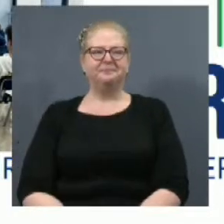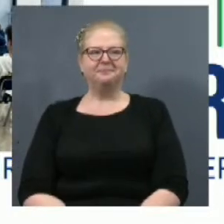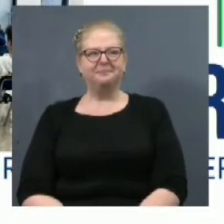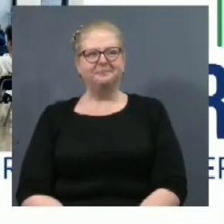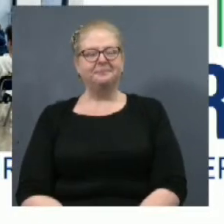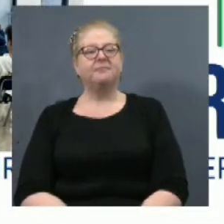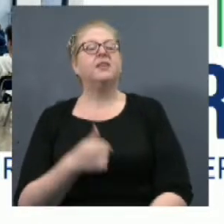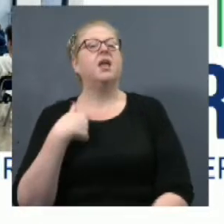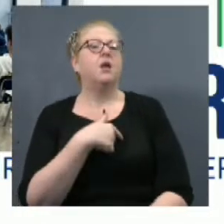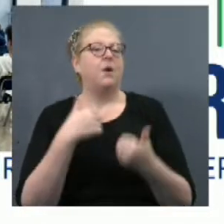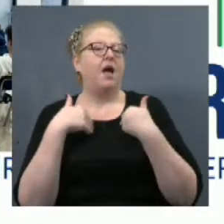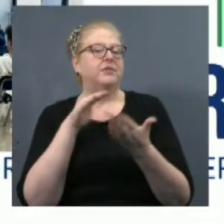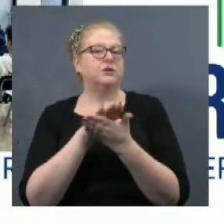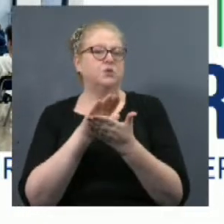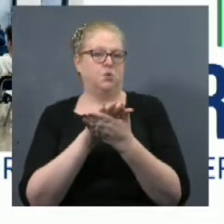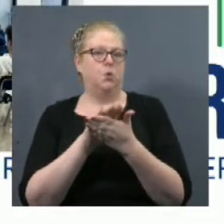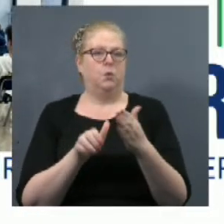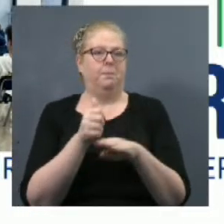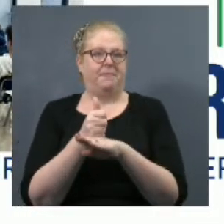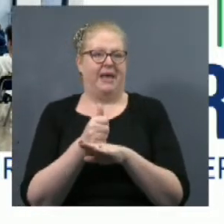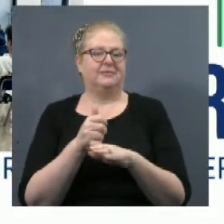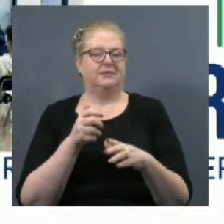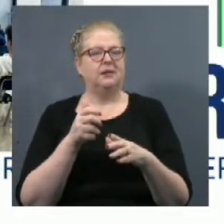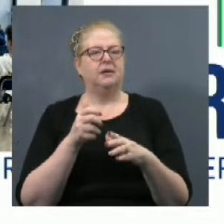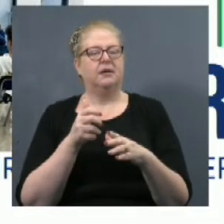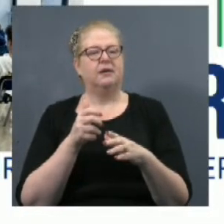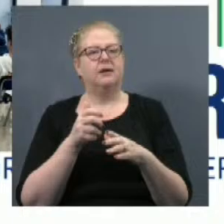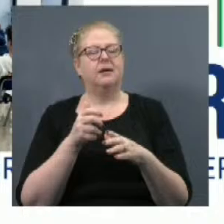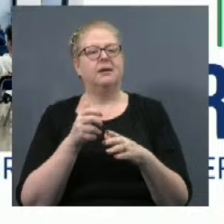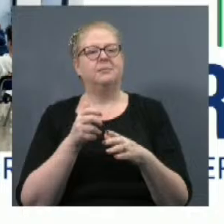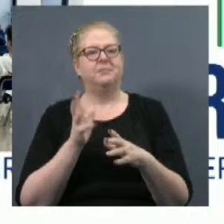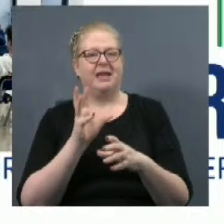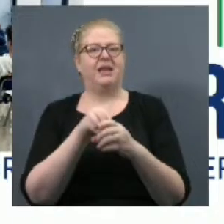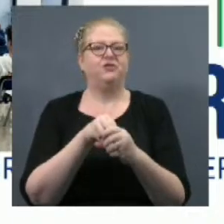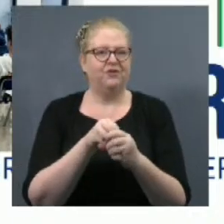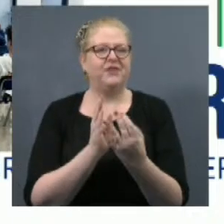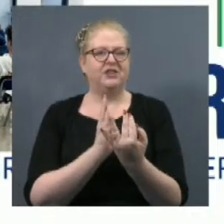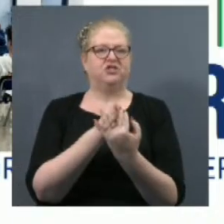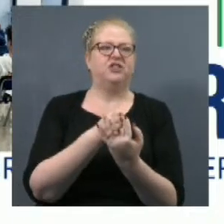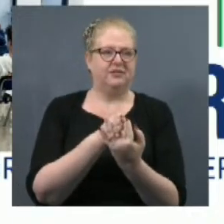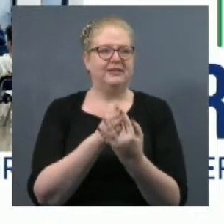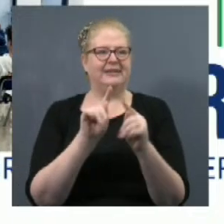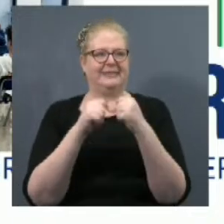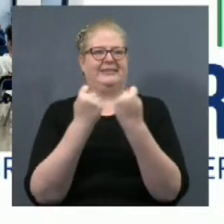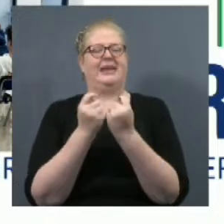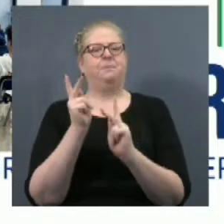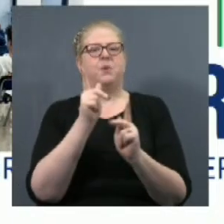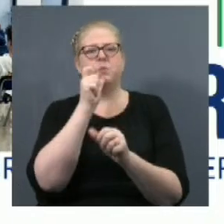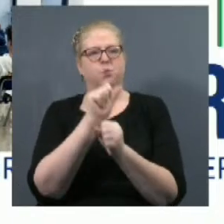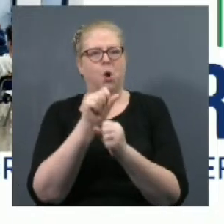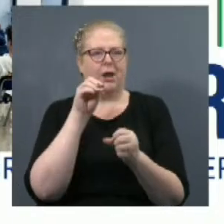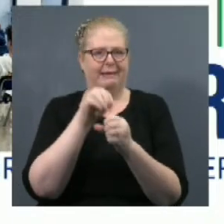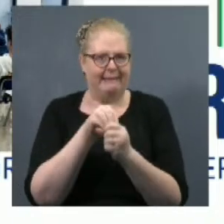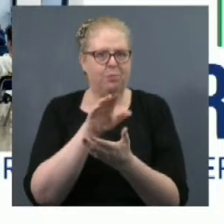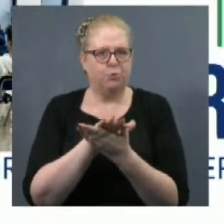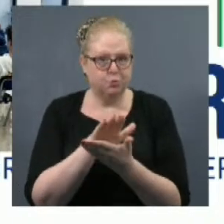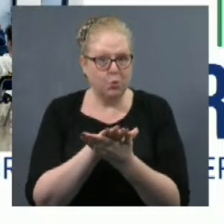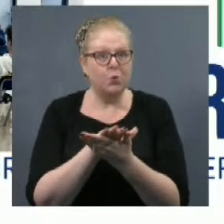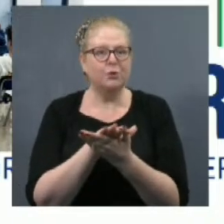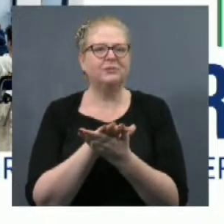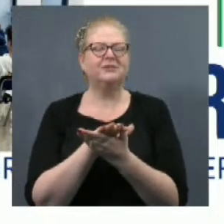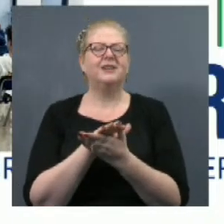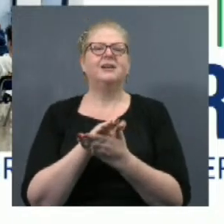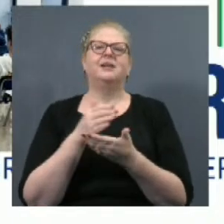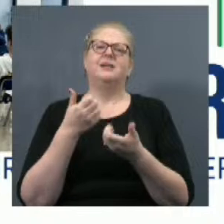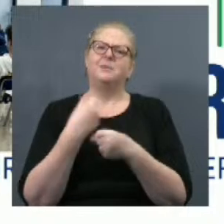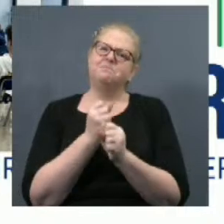We also have a school-based intervention team. We have several people who actually work in the schools themselves who are trying to make sure that